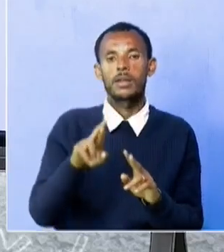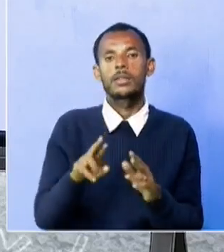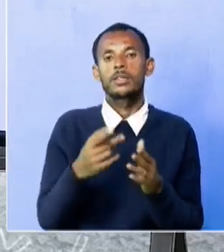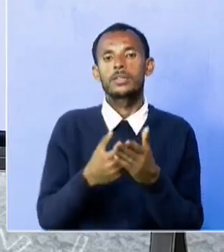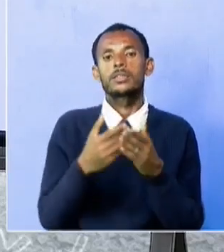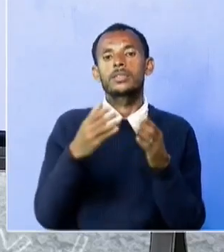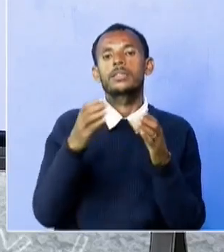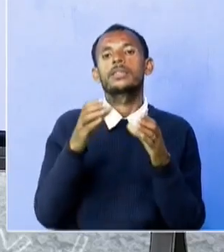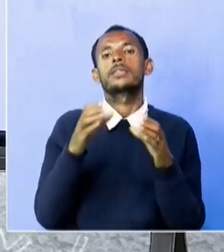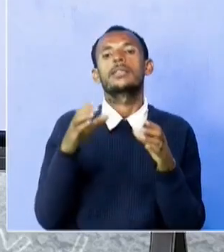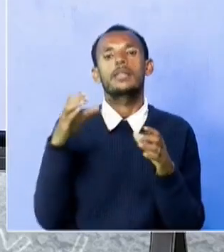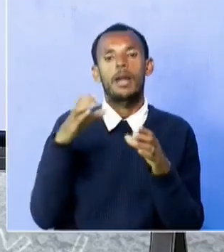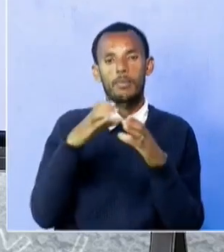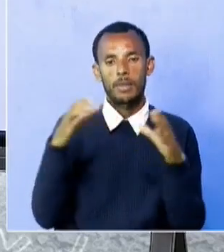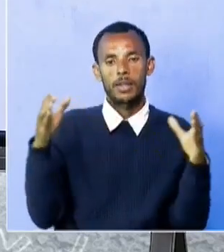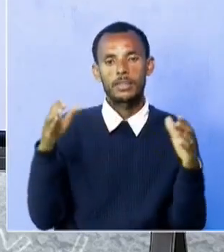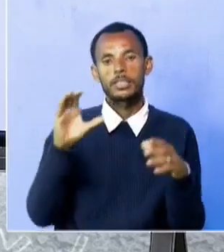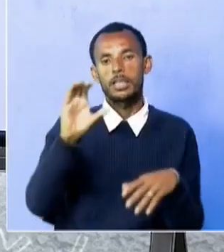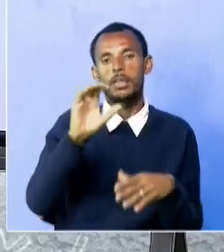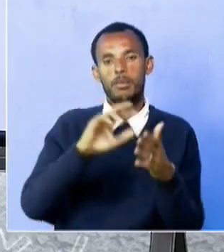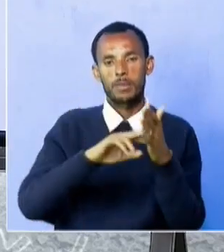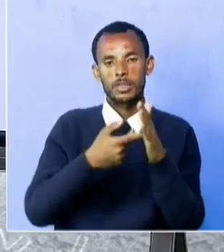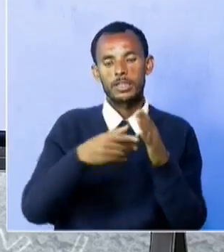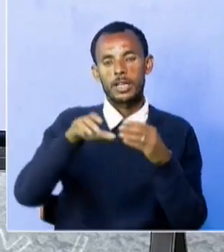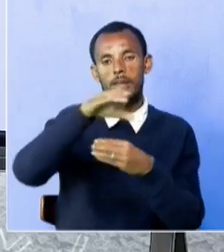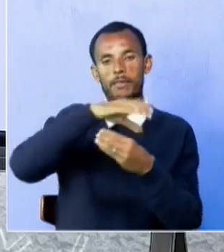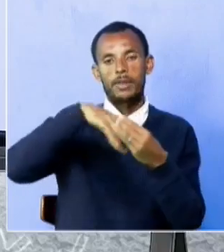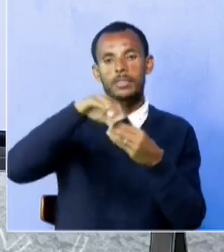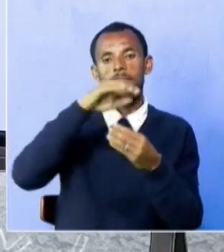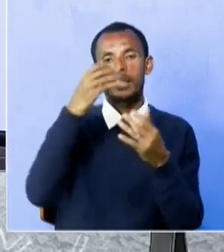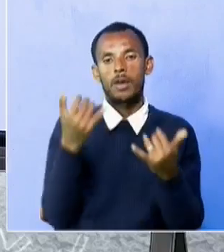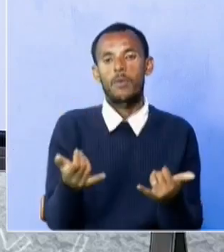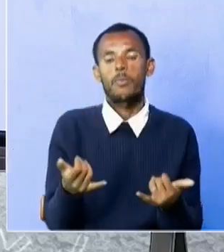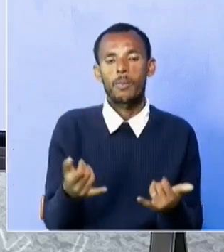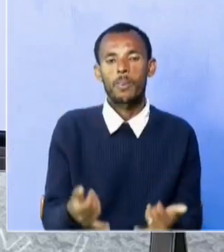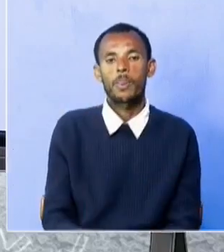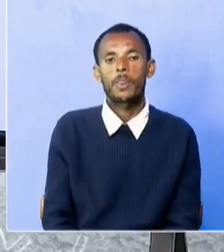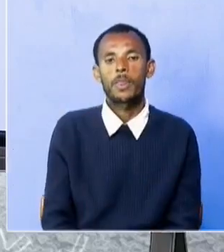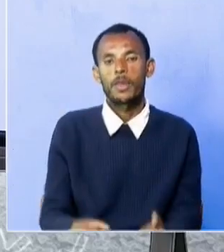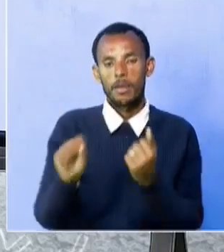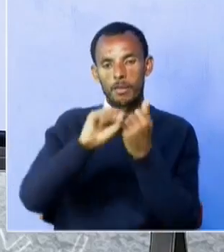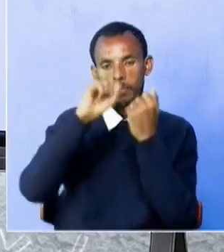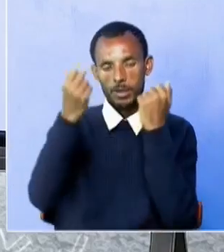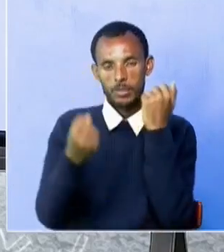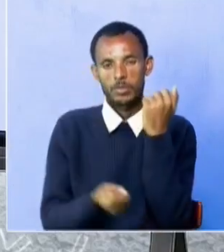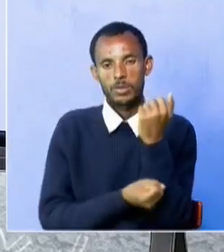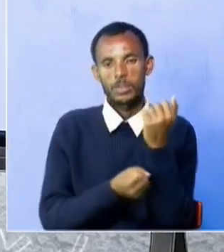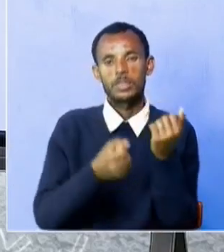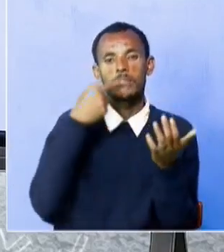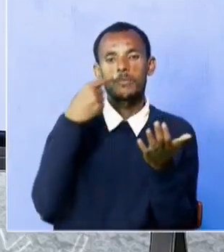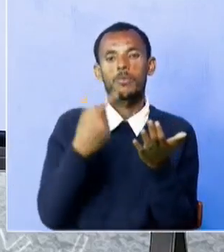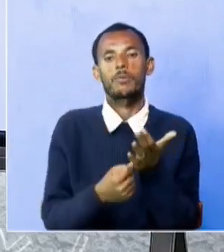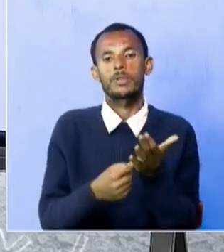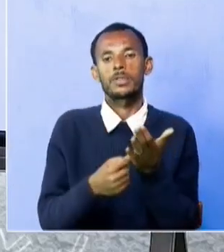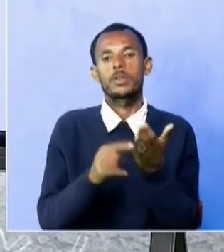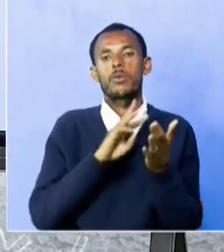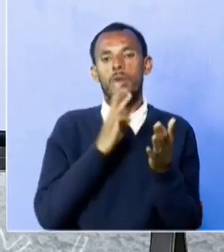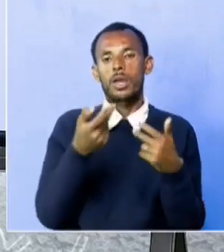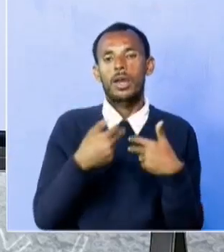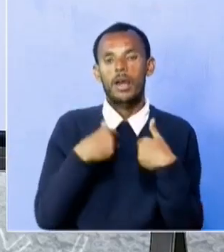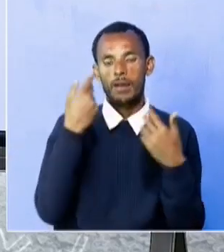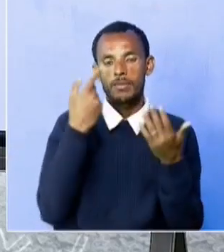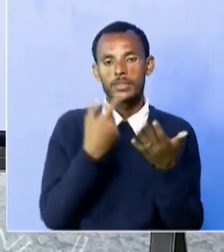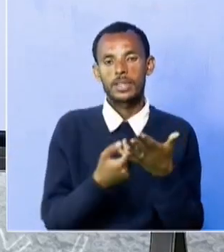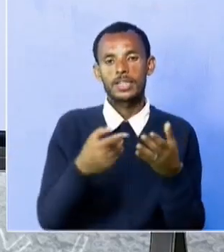capital C refers to the circumference. Now, based on the information that we have there,